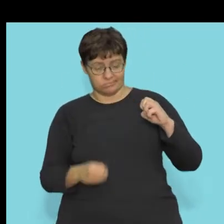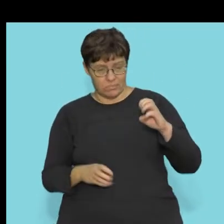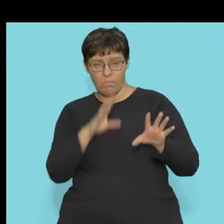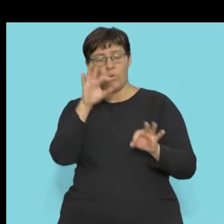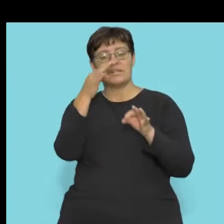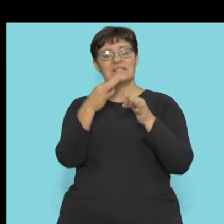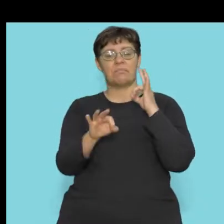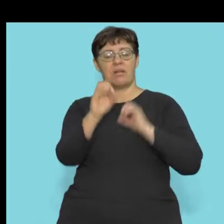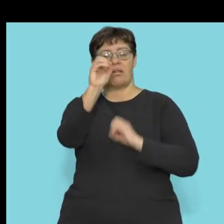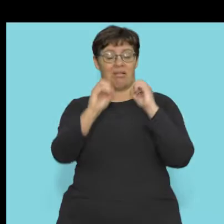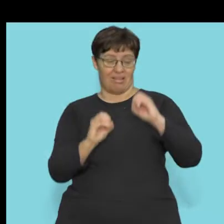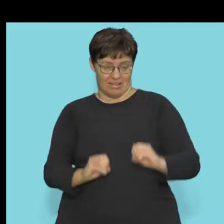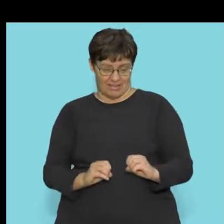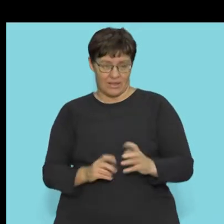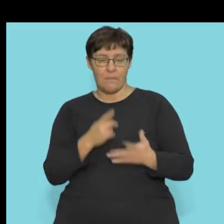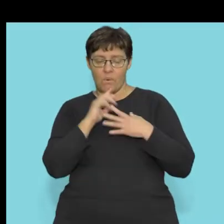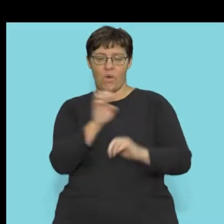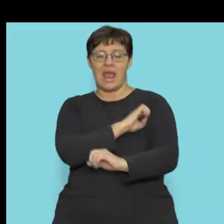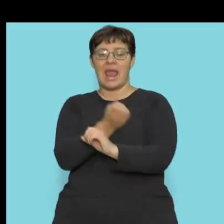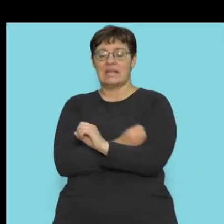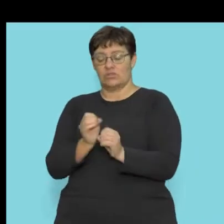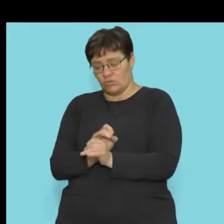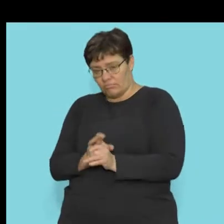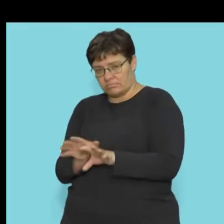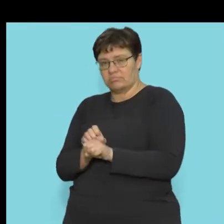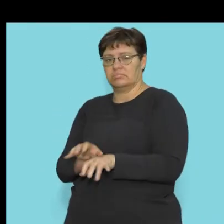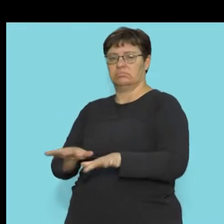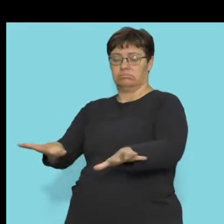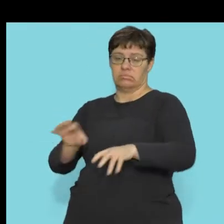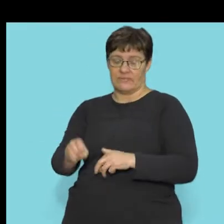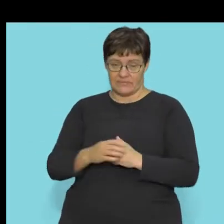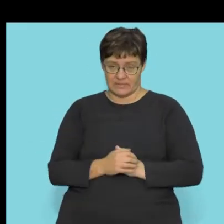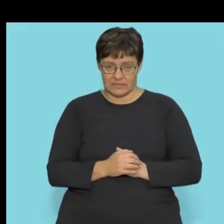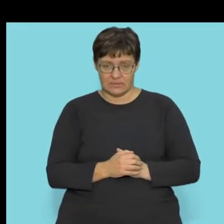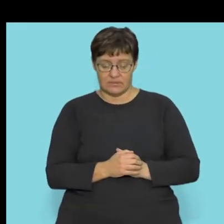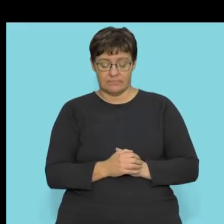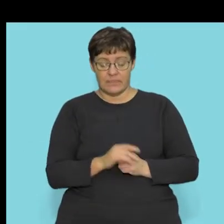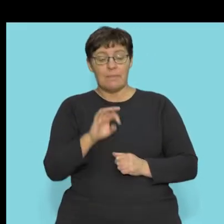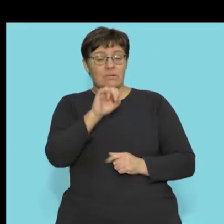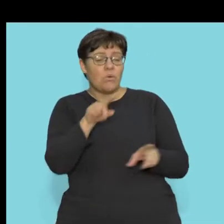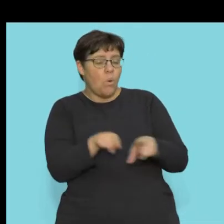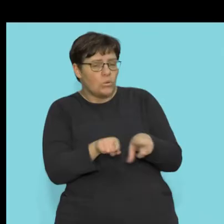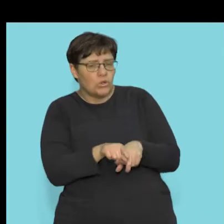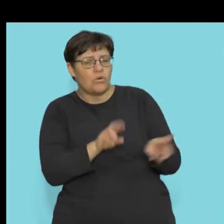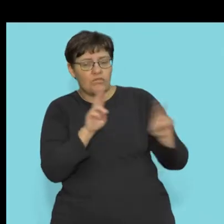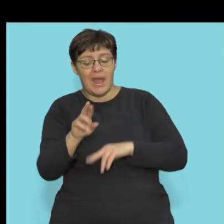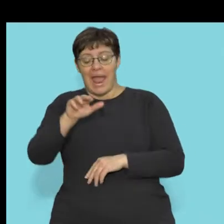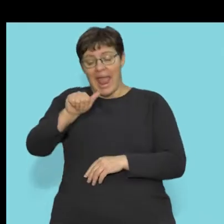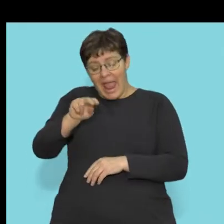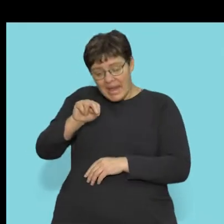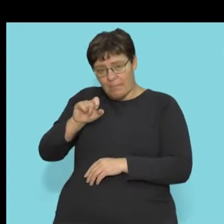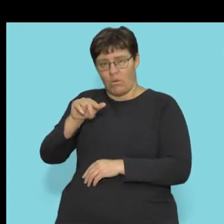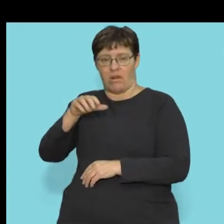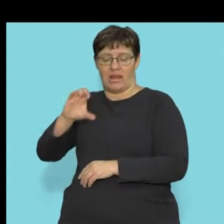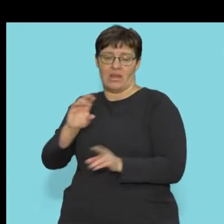broken down into simple, smaller molecules and energy being released. Metabolism also may refer to